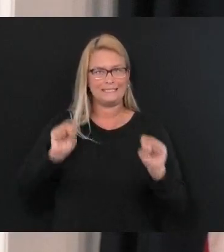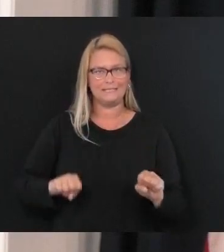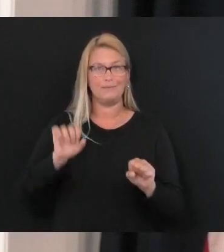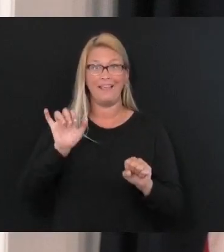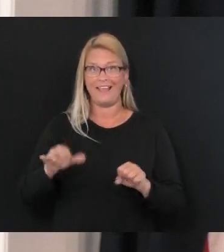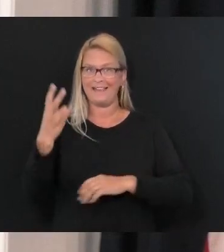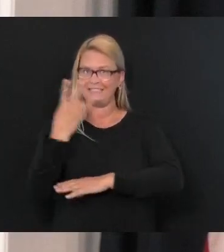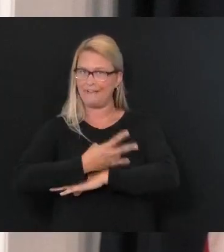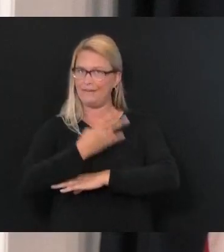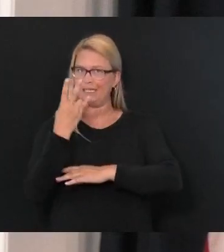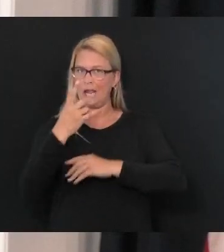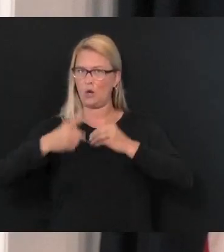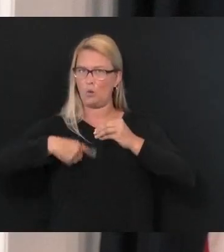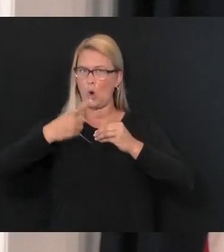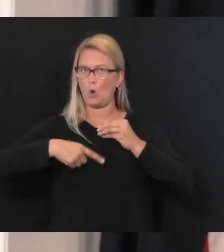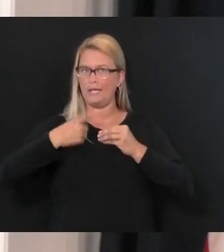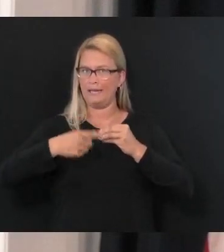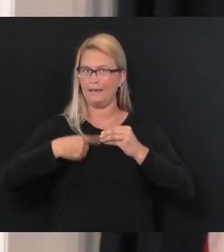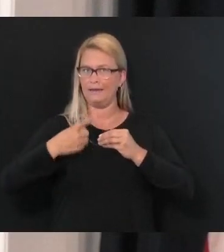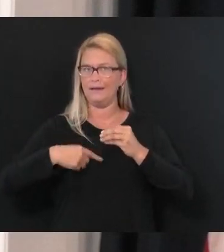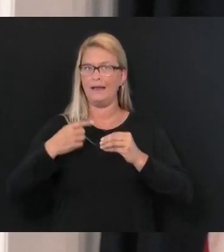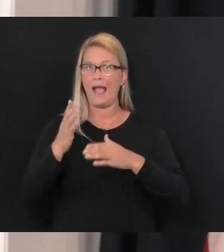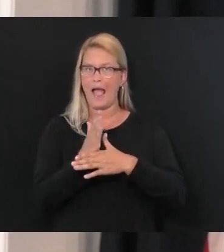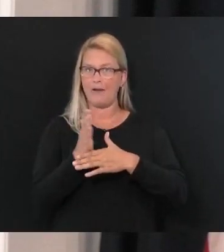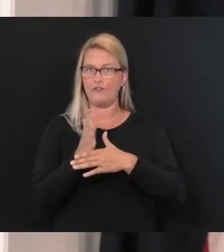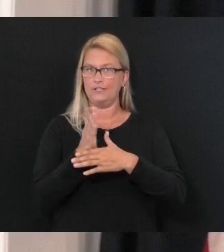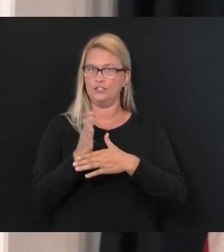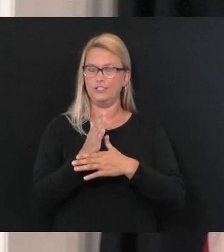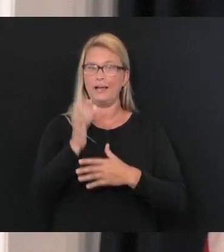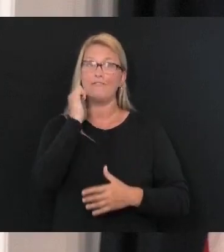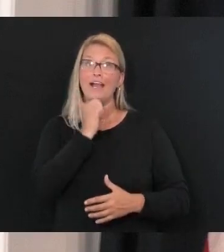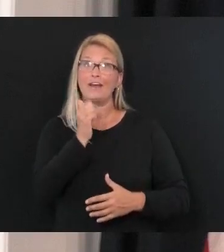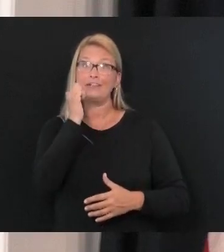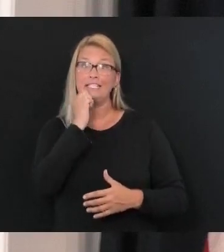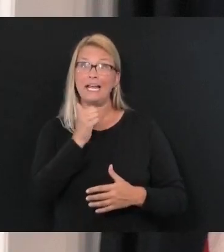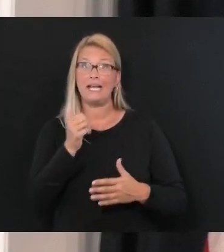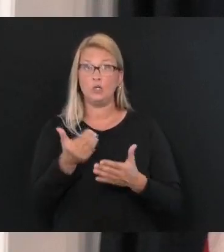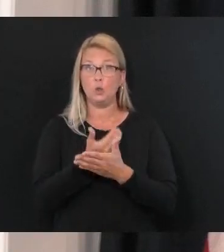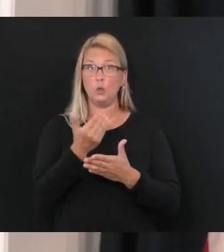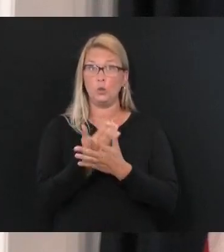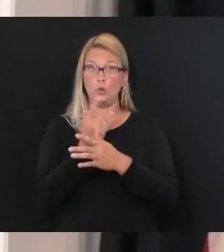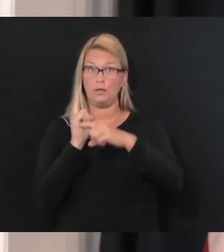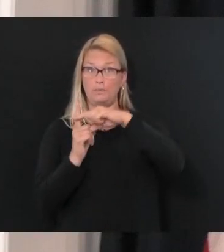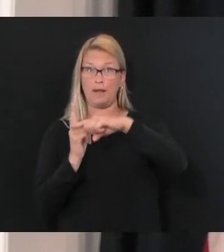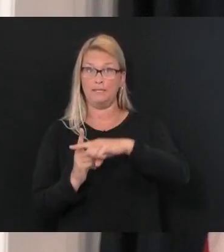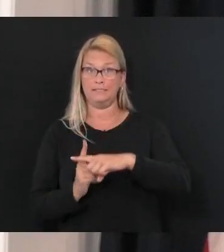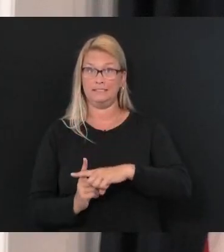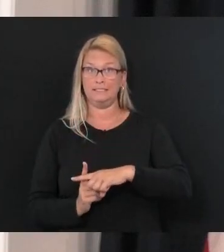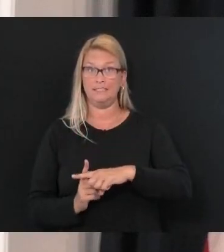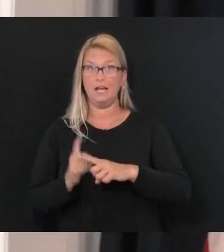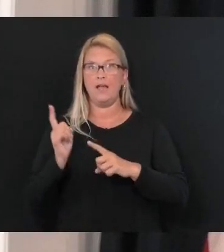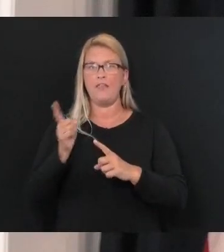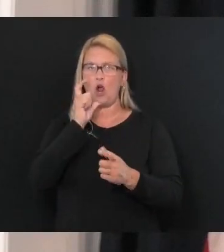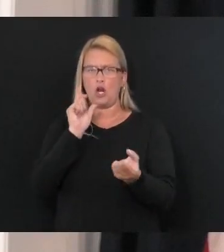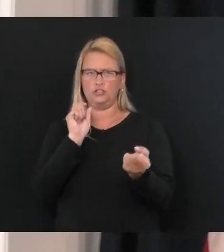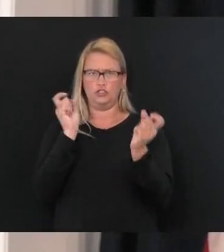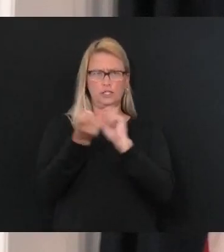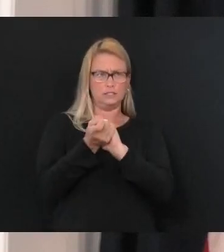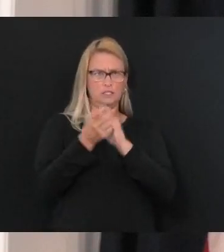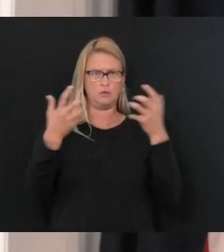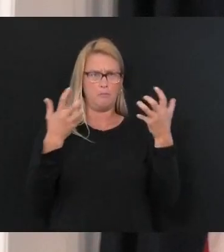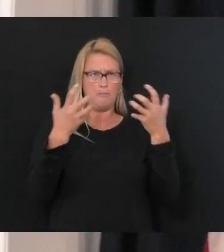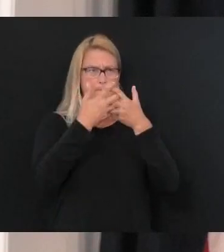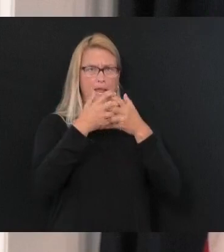rolling average of new daily cases that are then population adjusted per